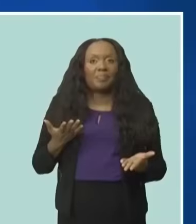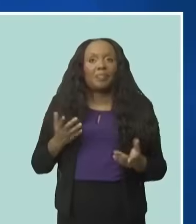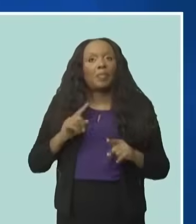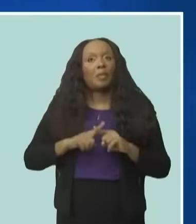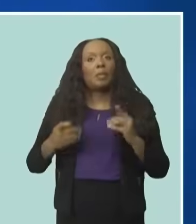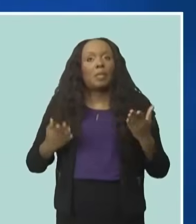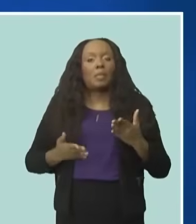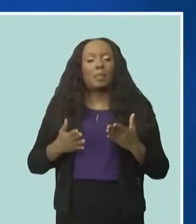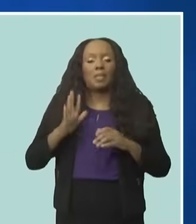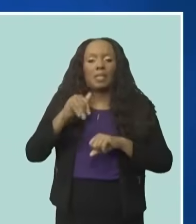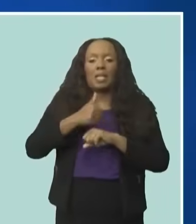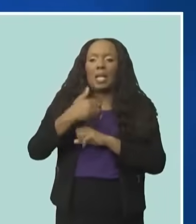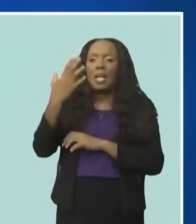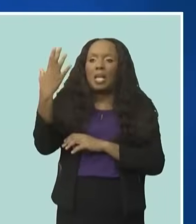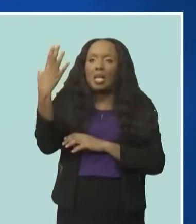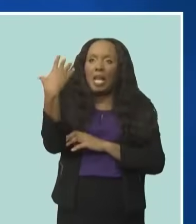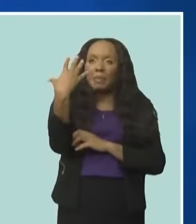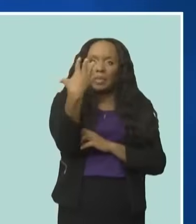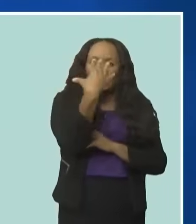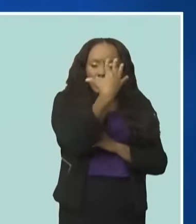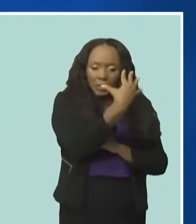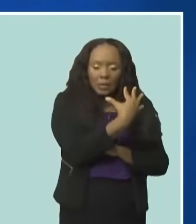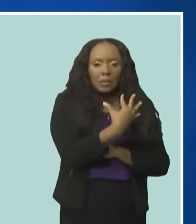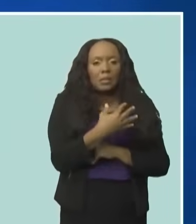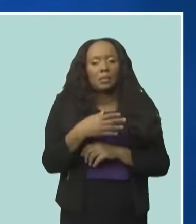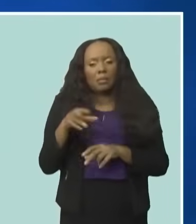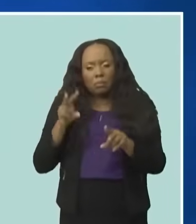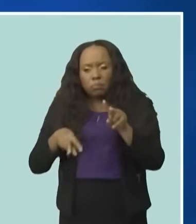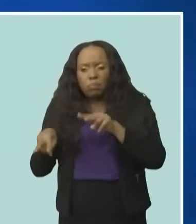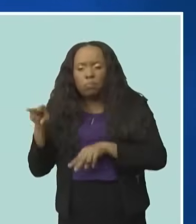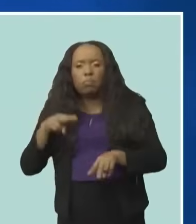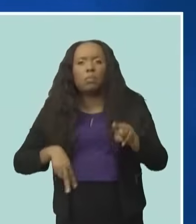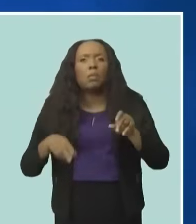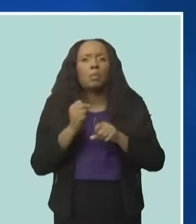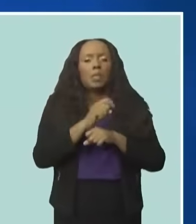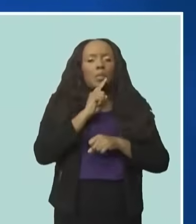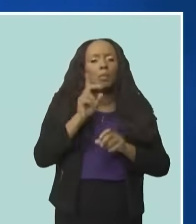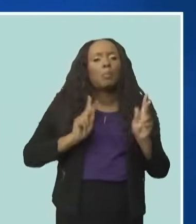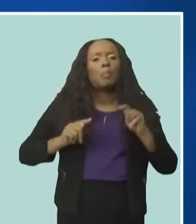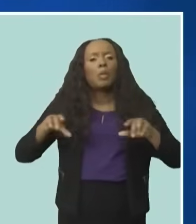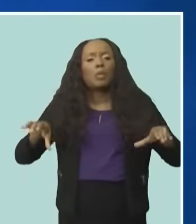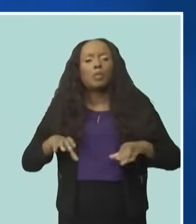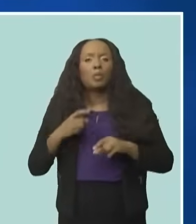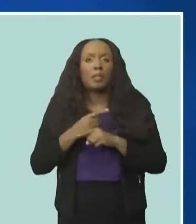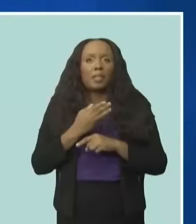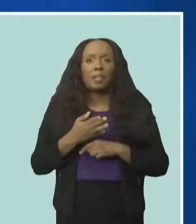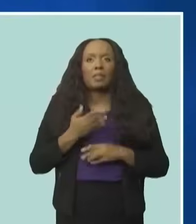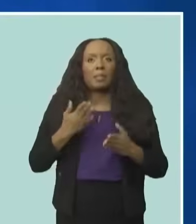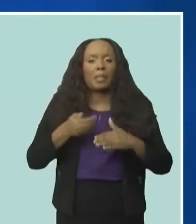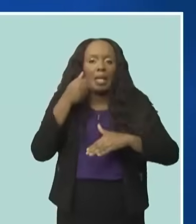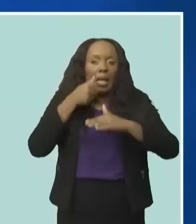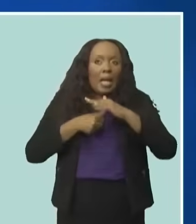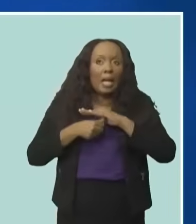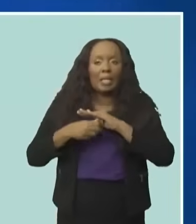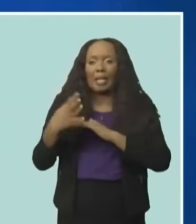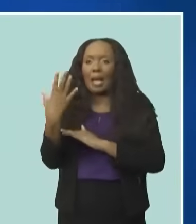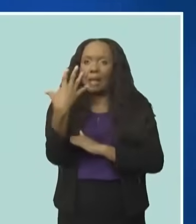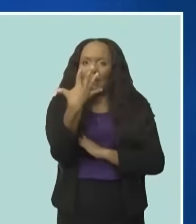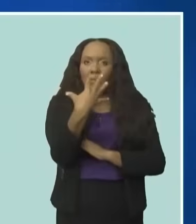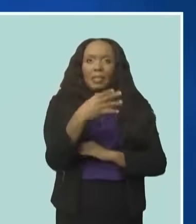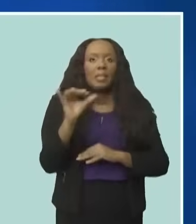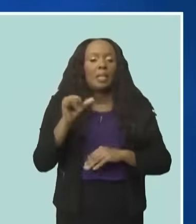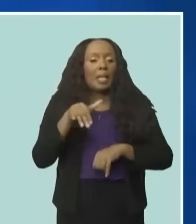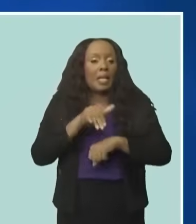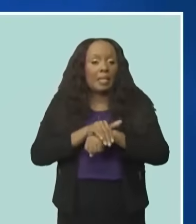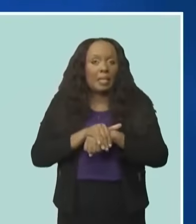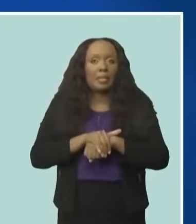cameras around the place. That's all they need, some cameras. And the cameras can be hidden places. And like in Britain,